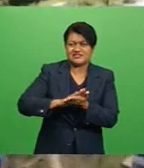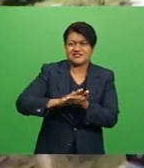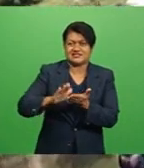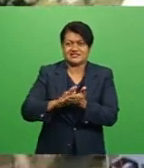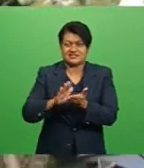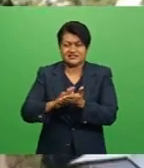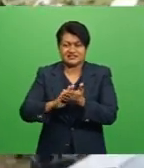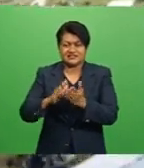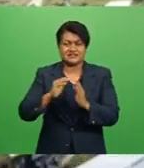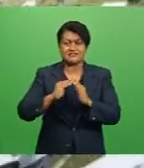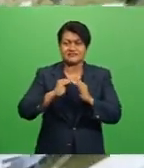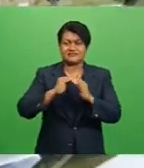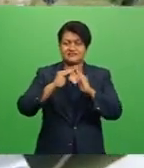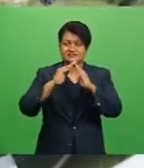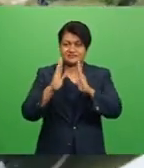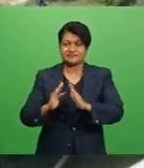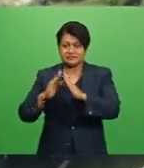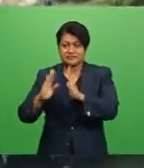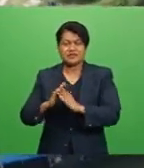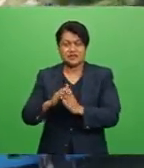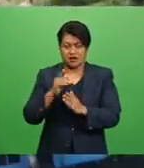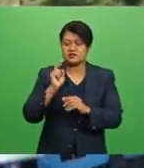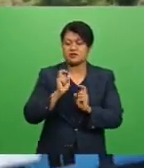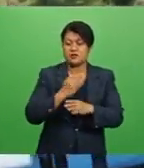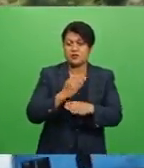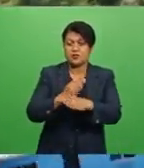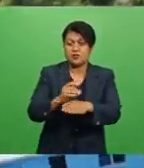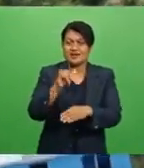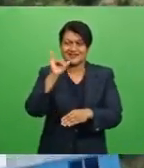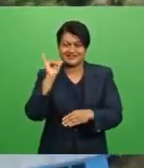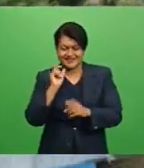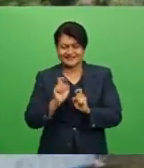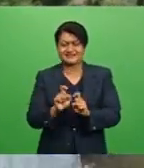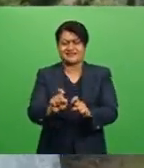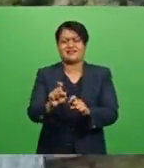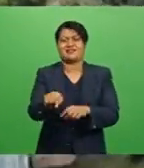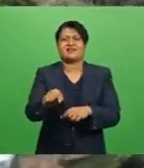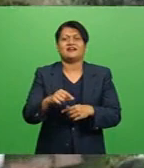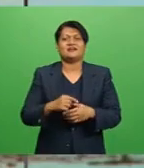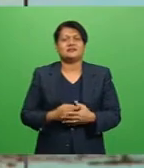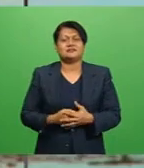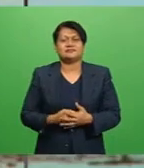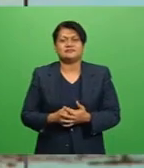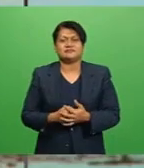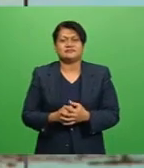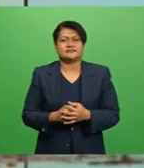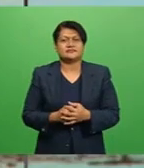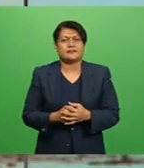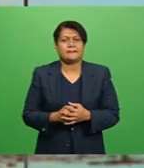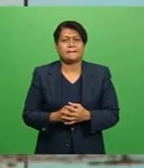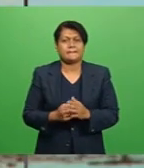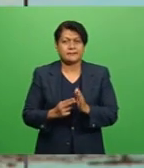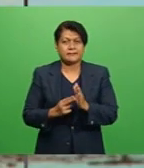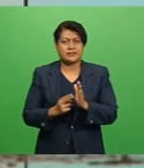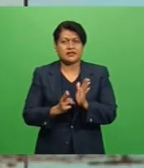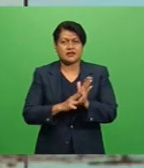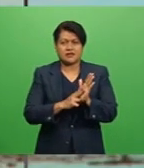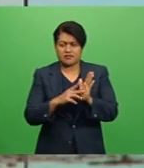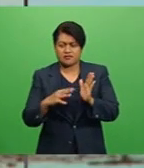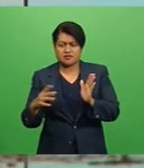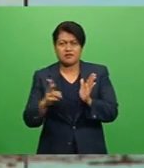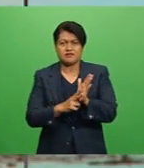work yesterday and will be there for some time. Kritika Kumar, FBC News. Nandivakarua villagers